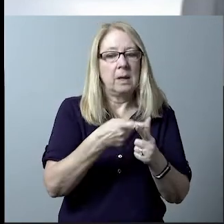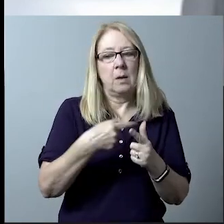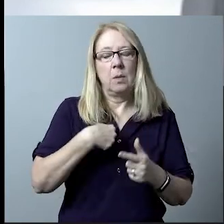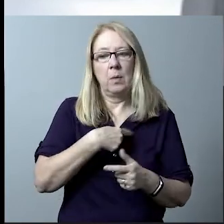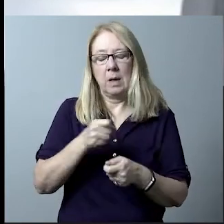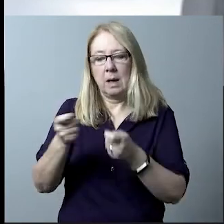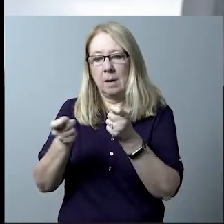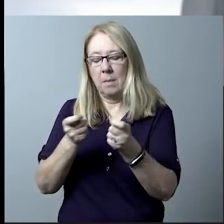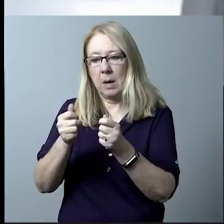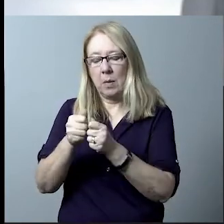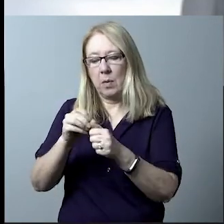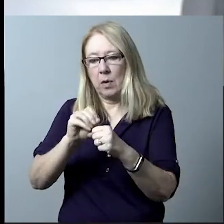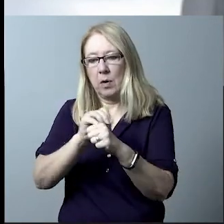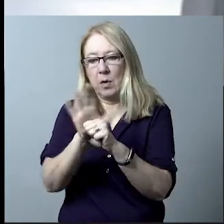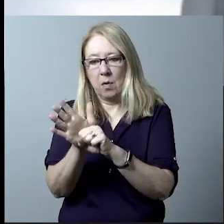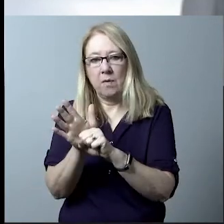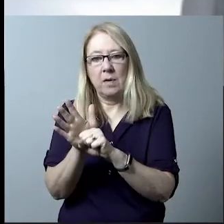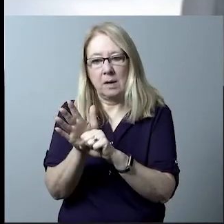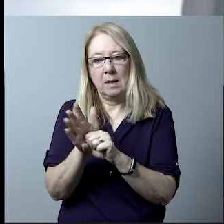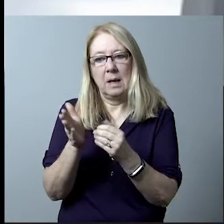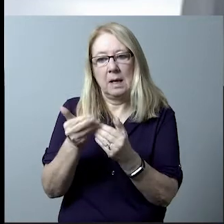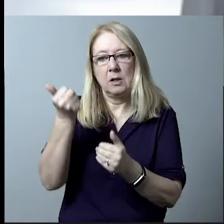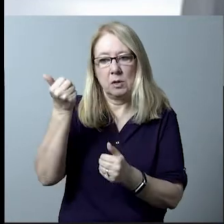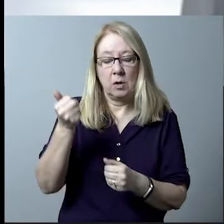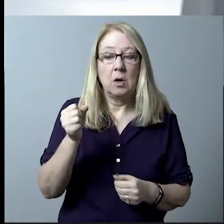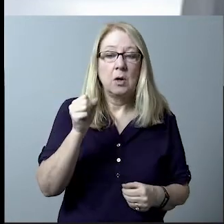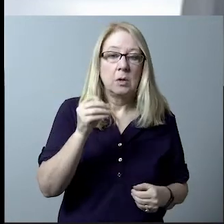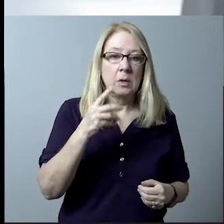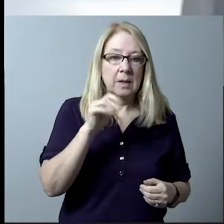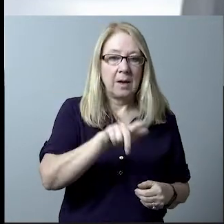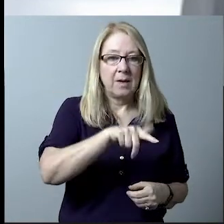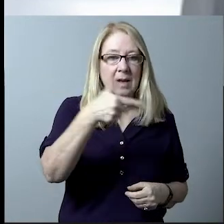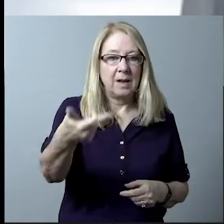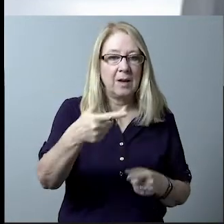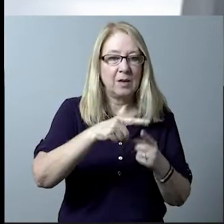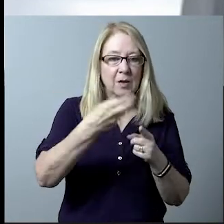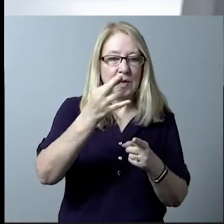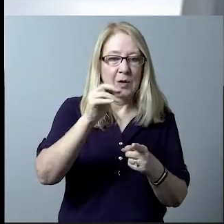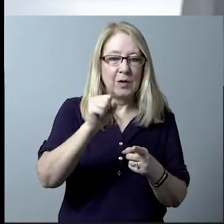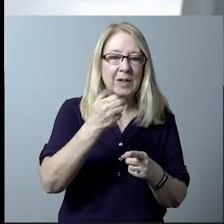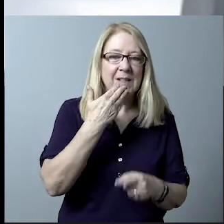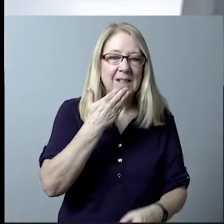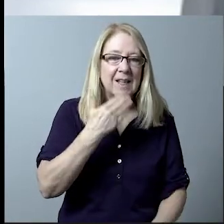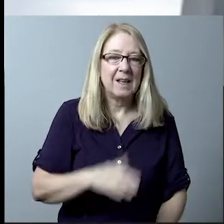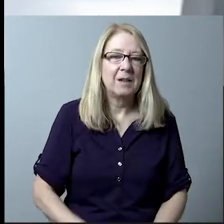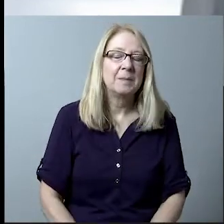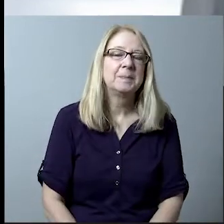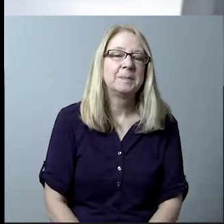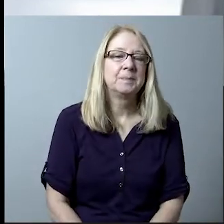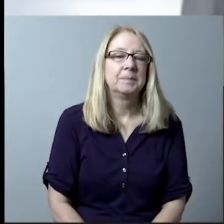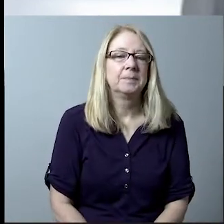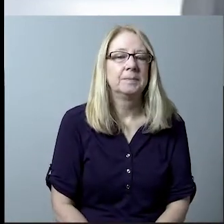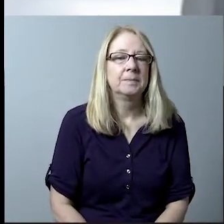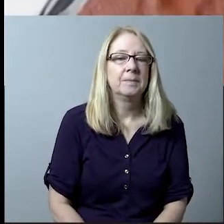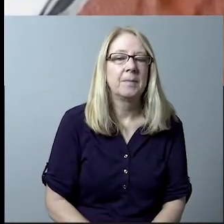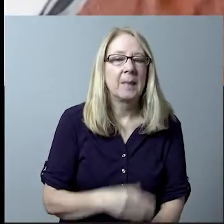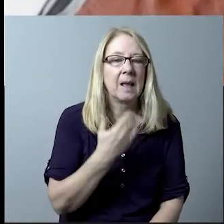it'll make it a lot easier to manage the COVID situation as well. So with that, I will turn it back over to you, Chris. Thank you.